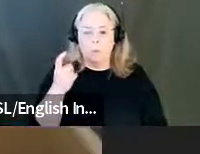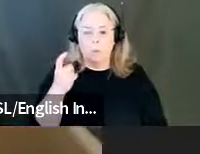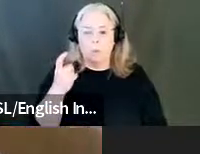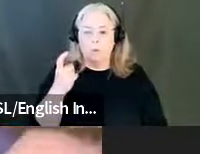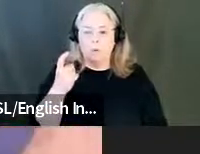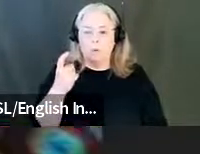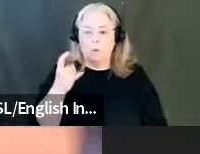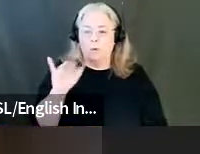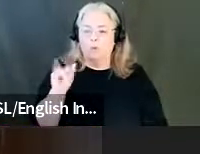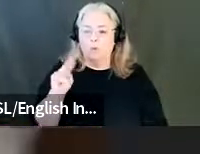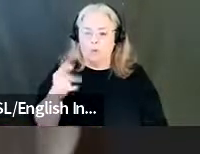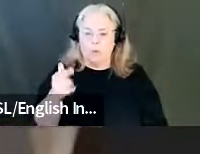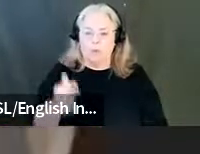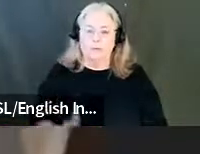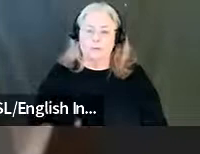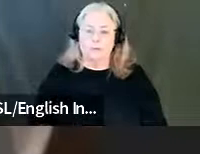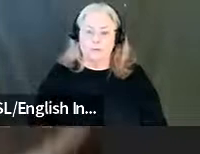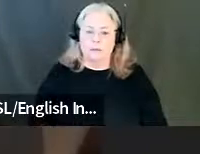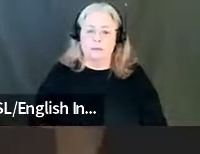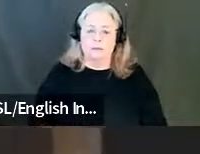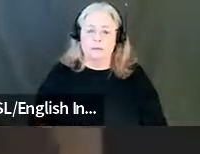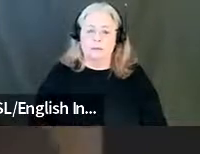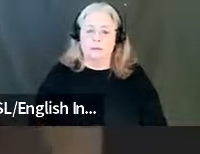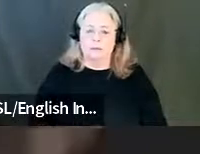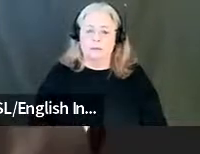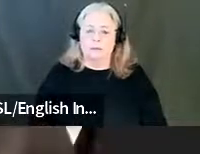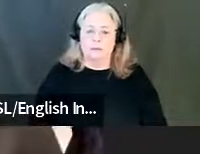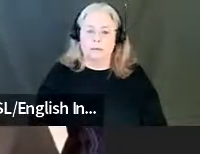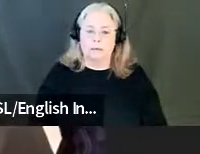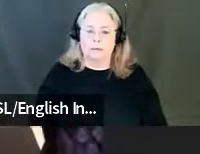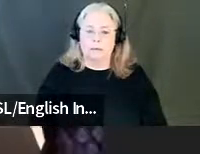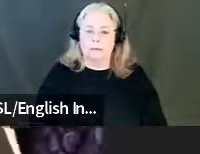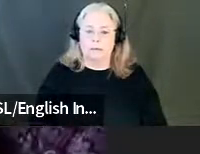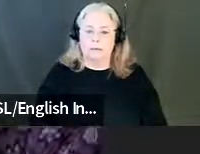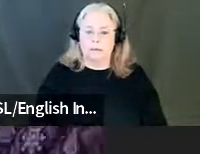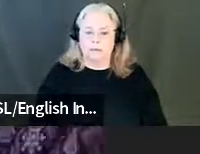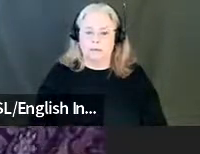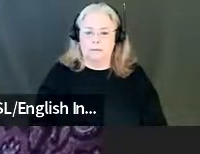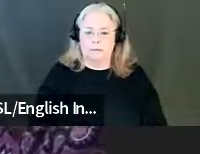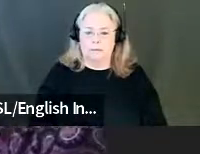you can take this off